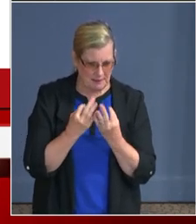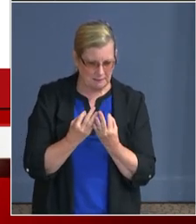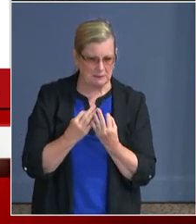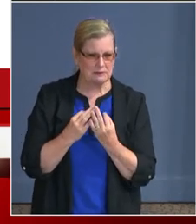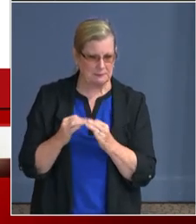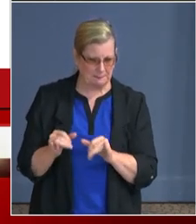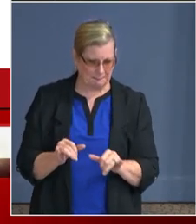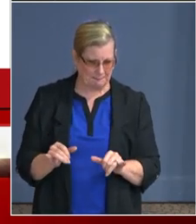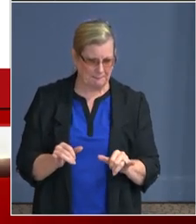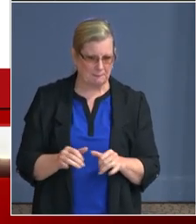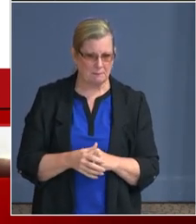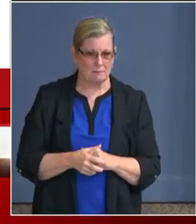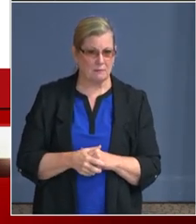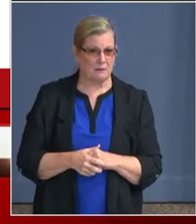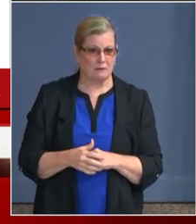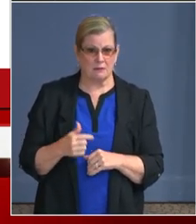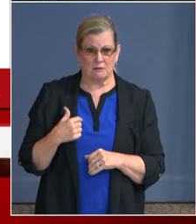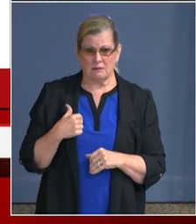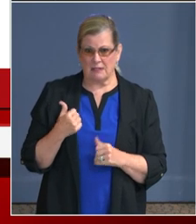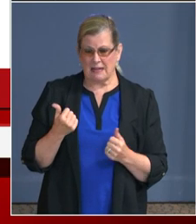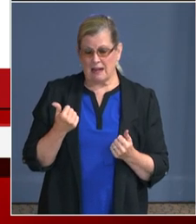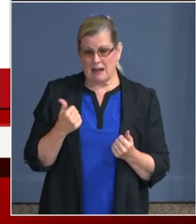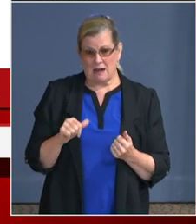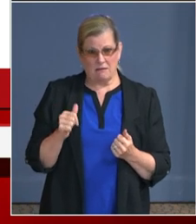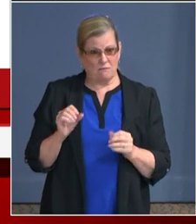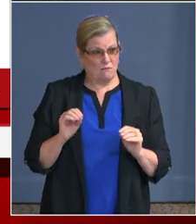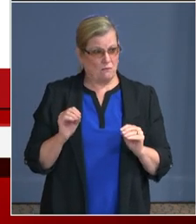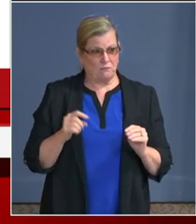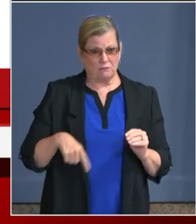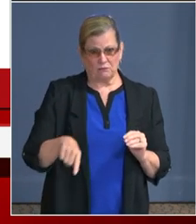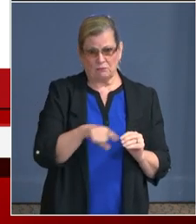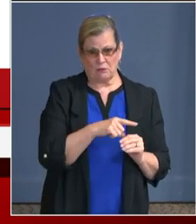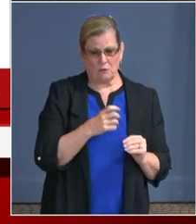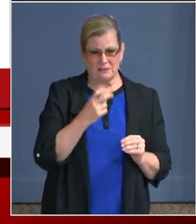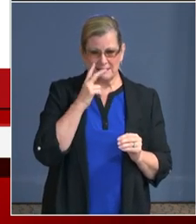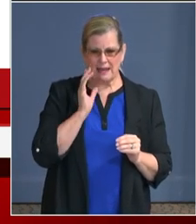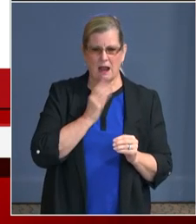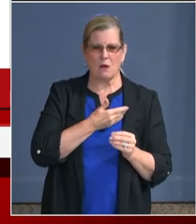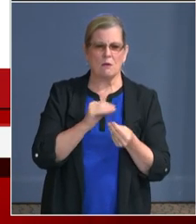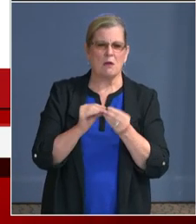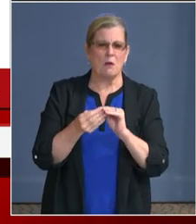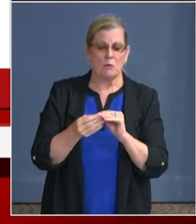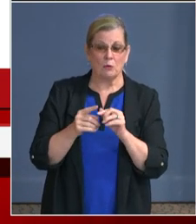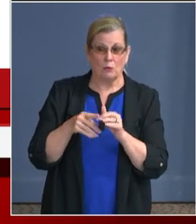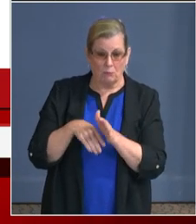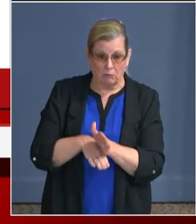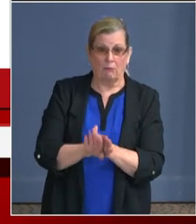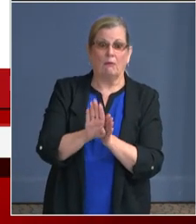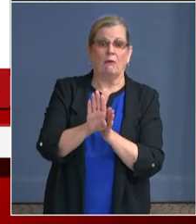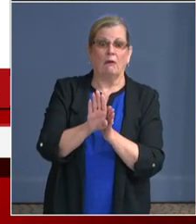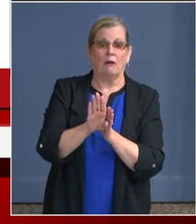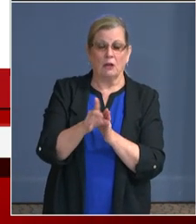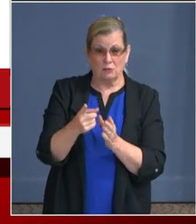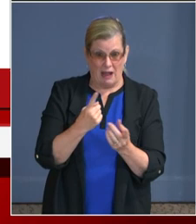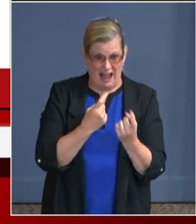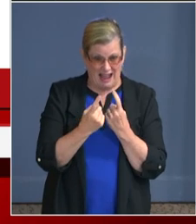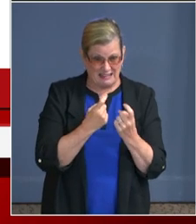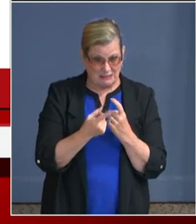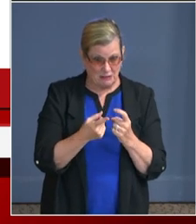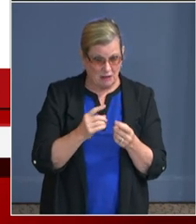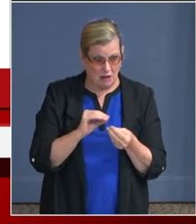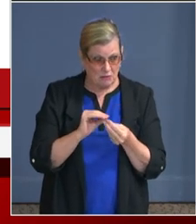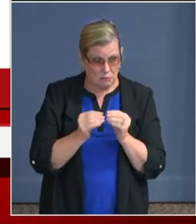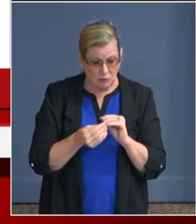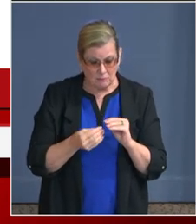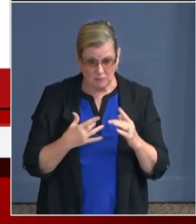So none of us wants to see our numbers go back up. You've asked me here, are you concerned about it as